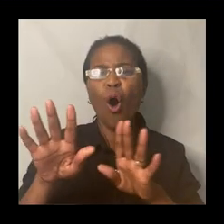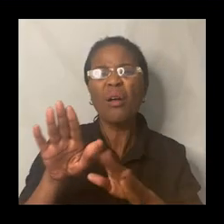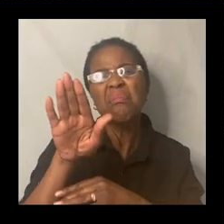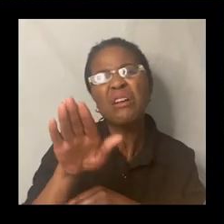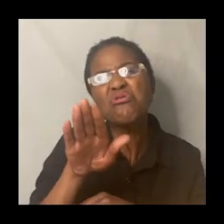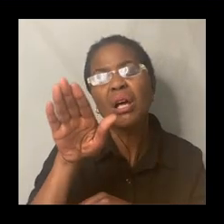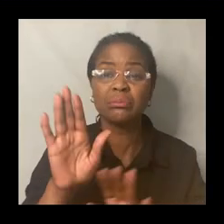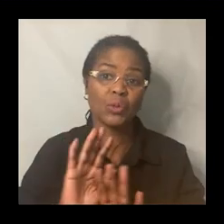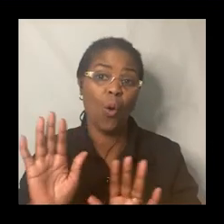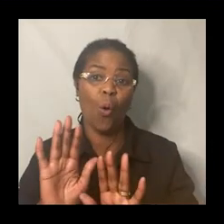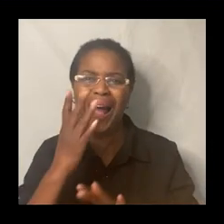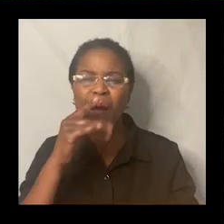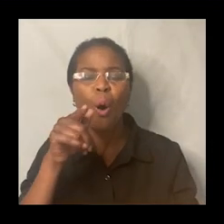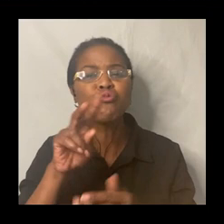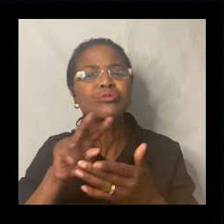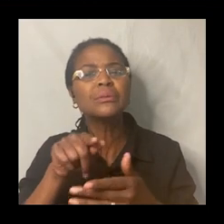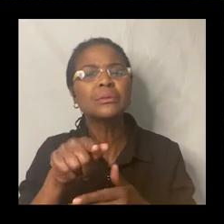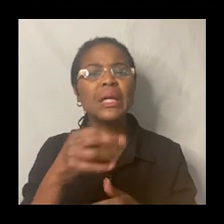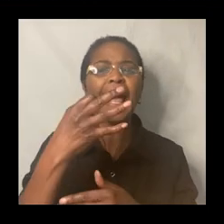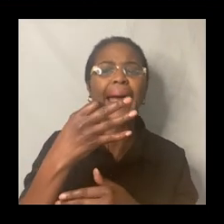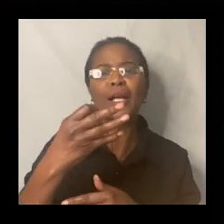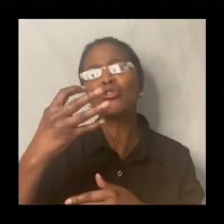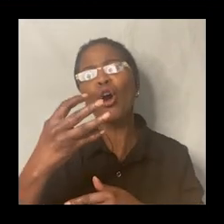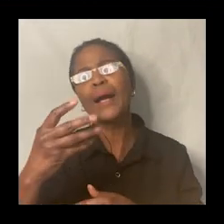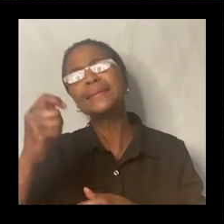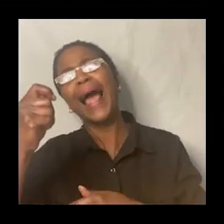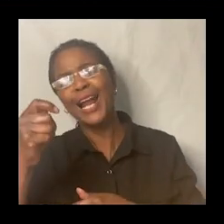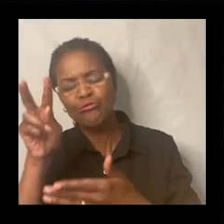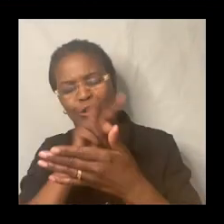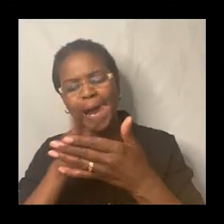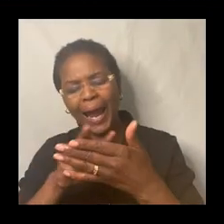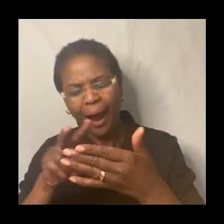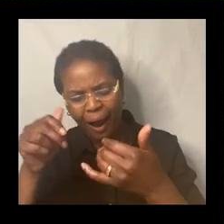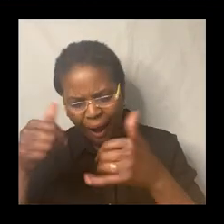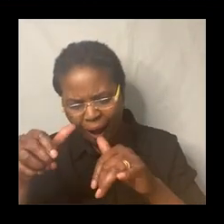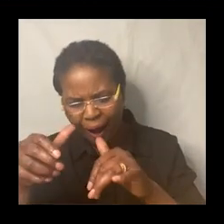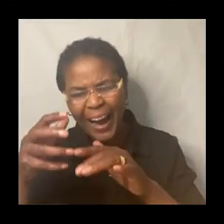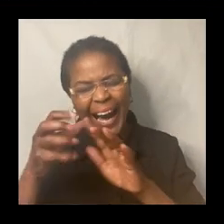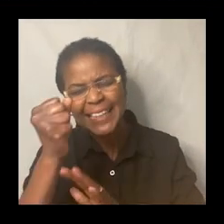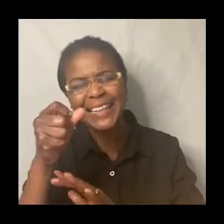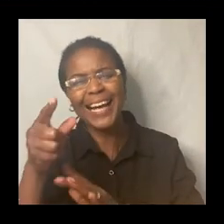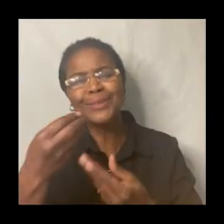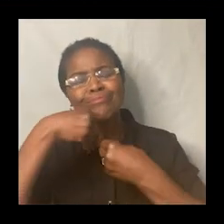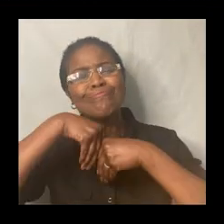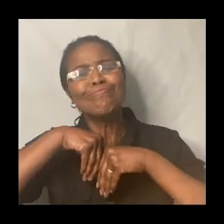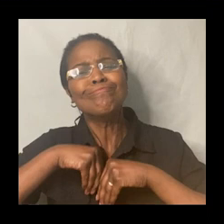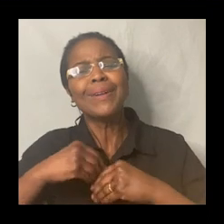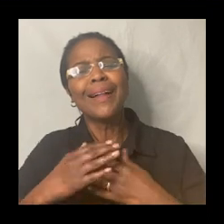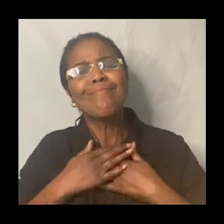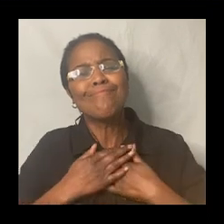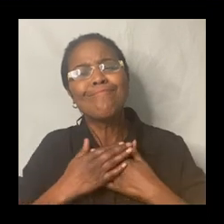his readers. Like 8, 9, 10, 11 year olds will read Blake and get it and will imagine into it and actually feel a kind